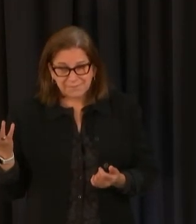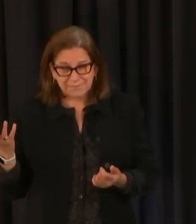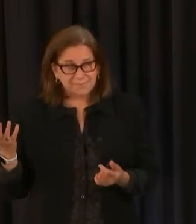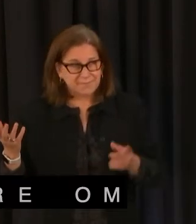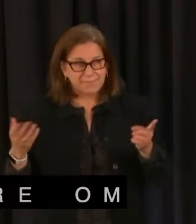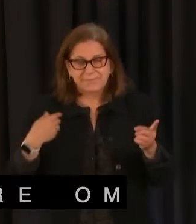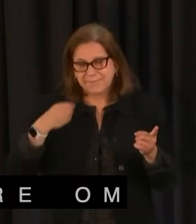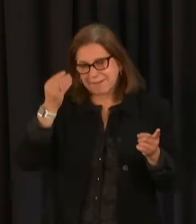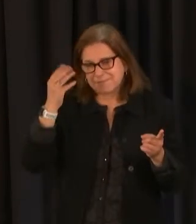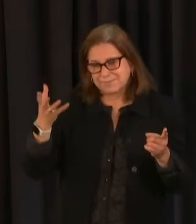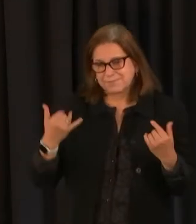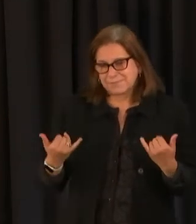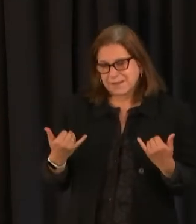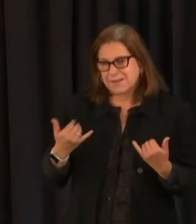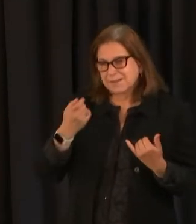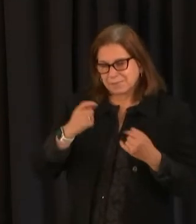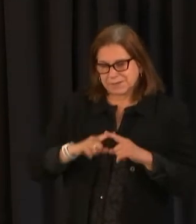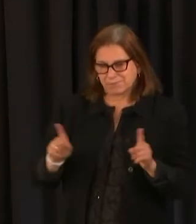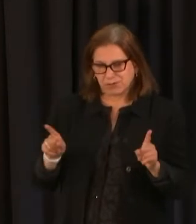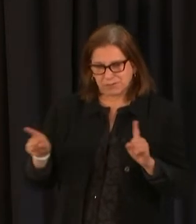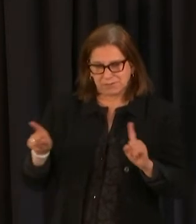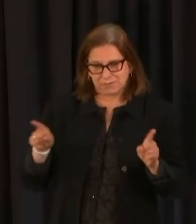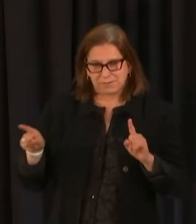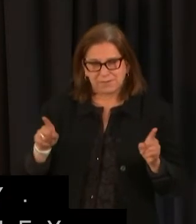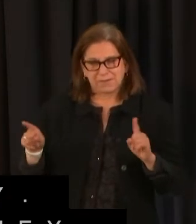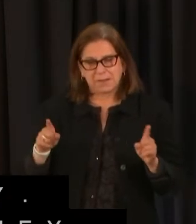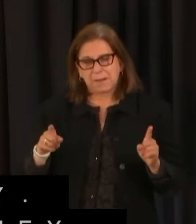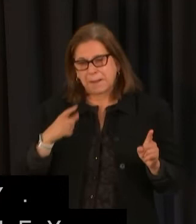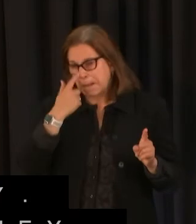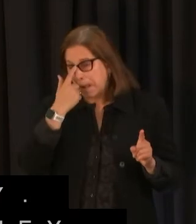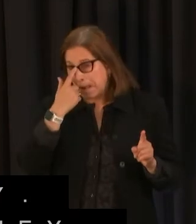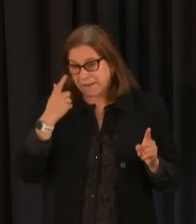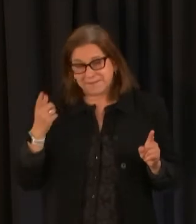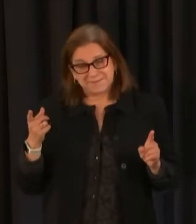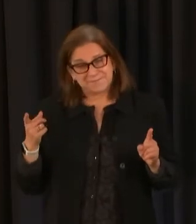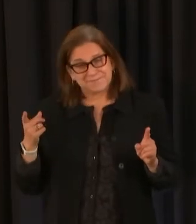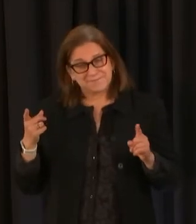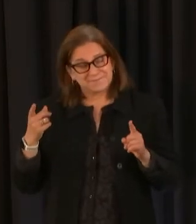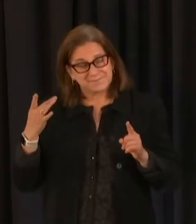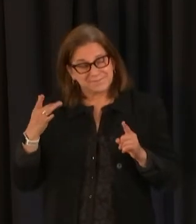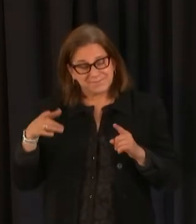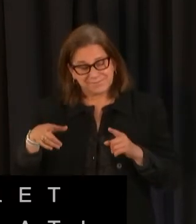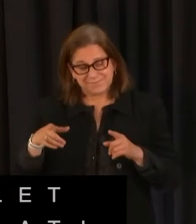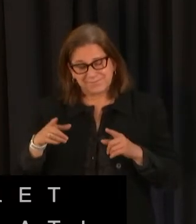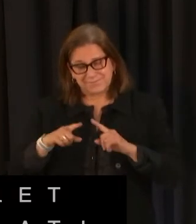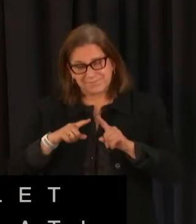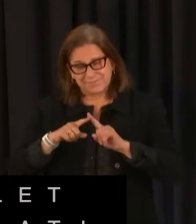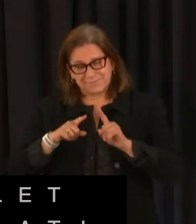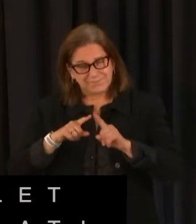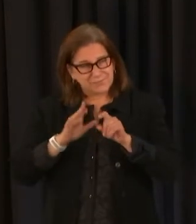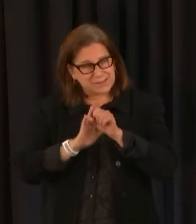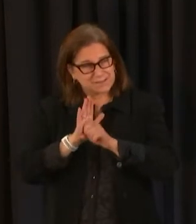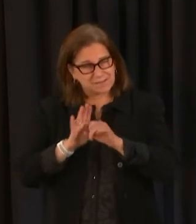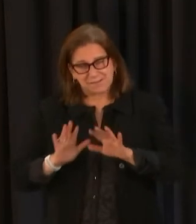this population is different, because they're coming from all parts of the country and the world.